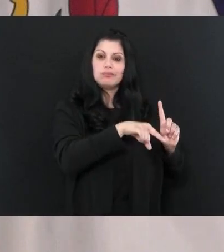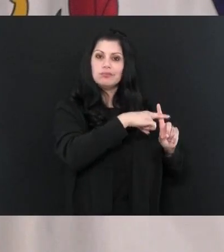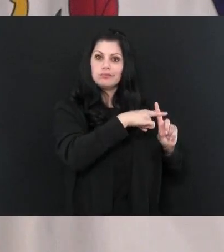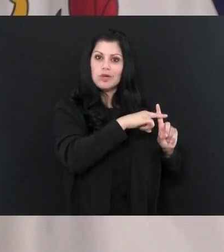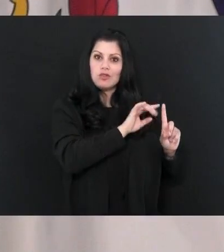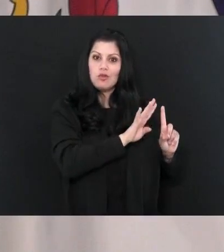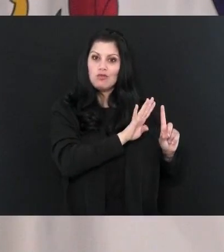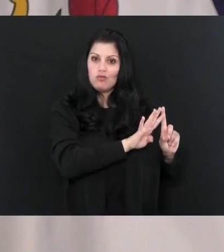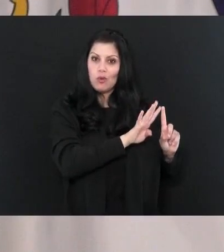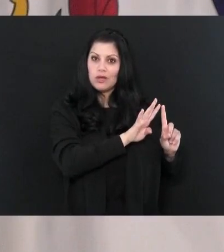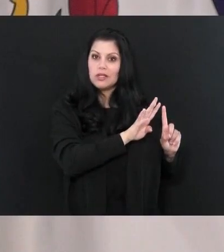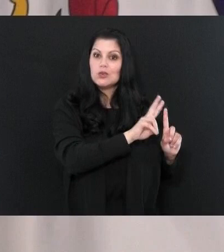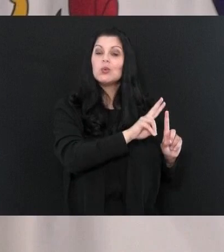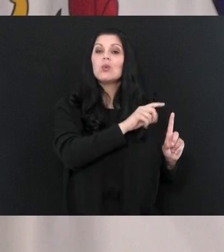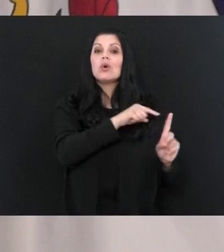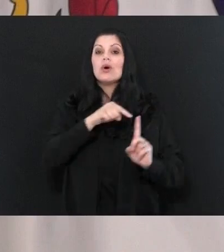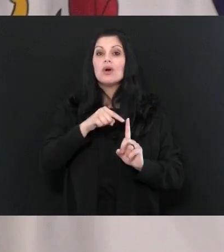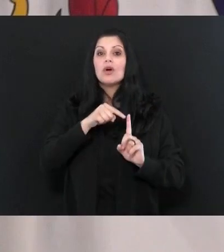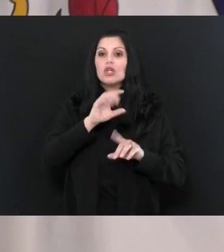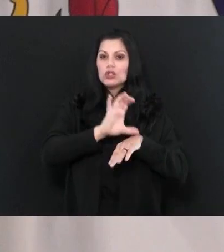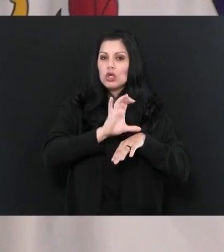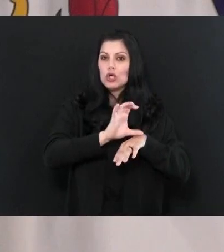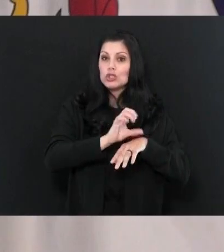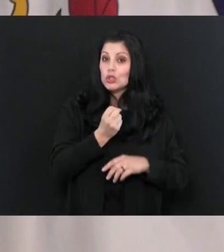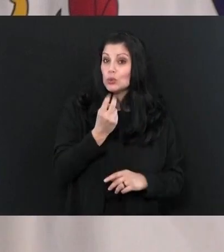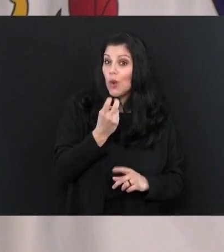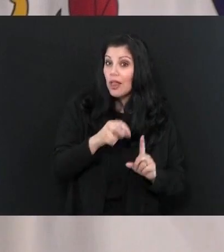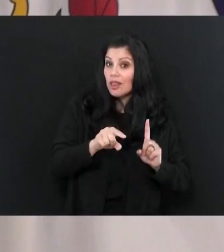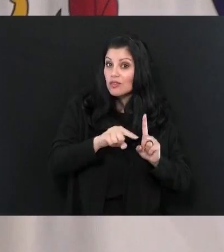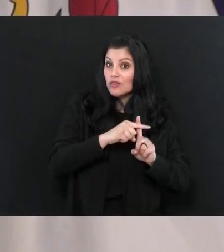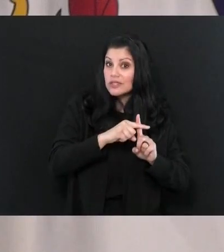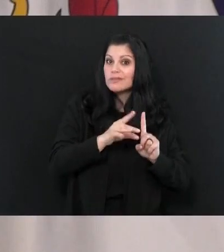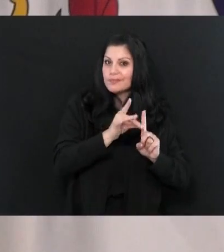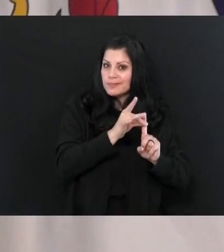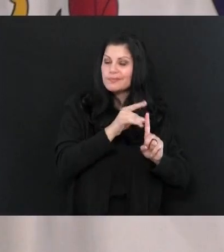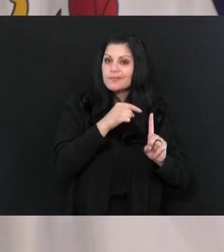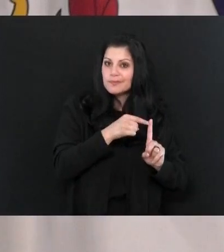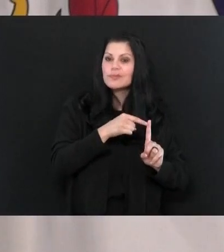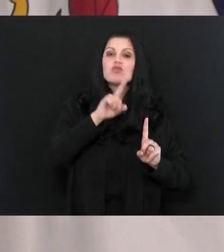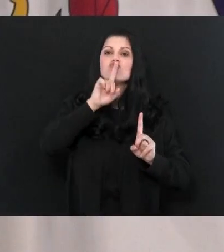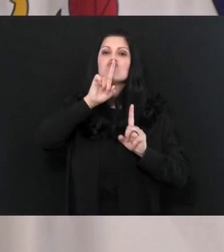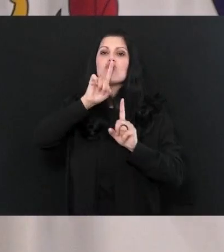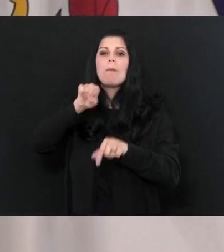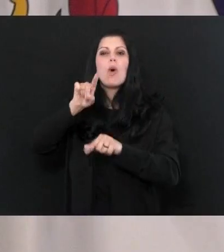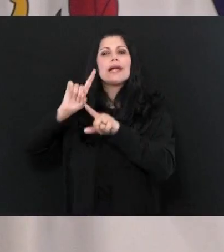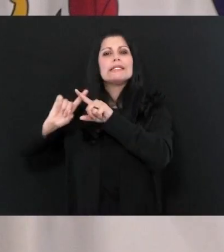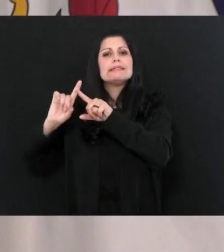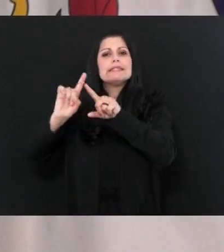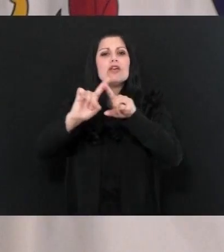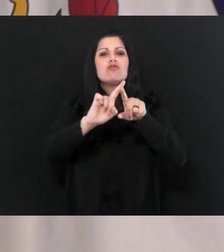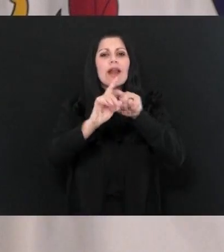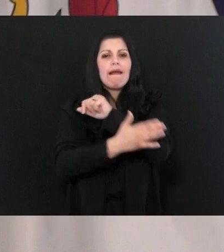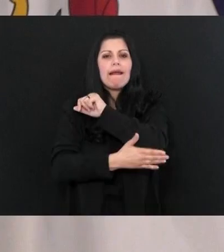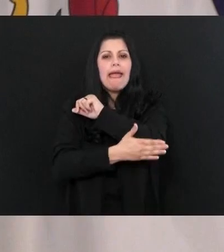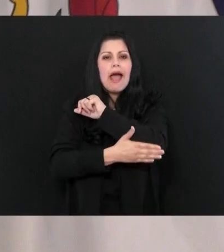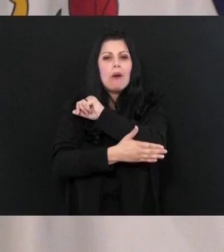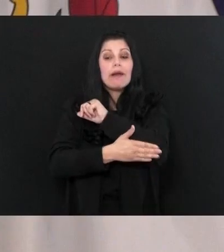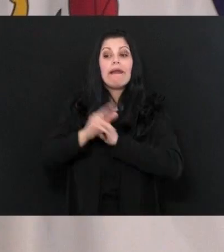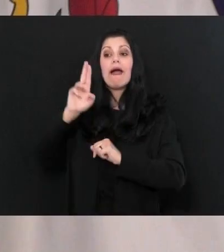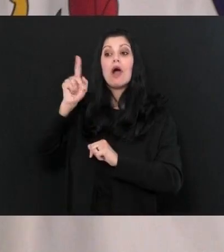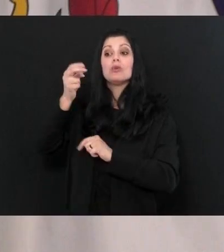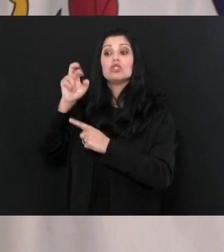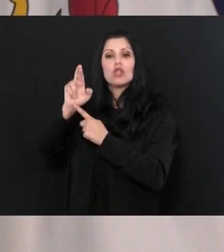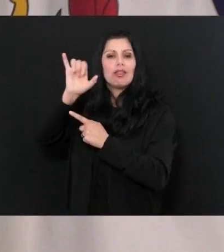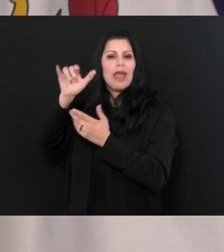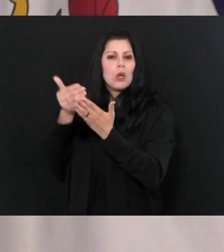12 outbreaks. That's not good. Reported in churches in 8 counties. Upshur is a new county.